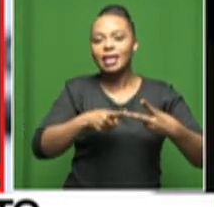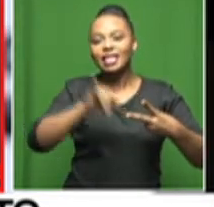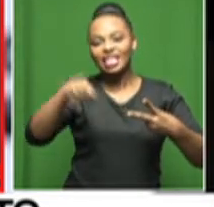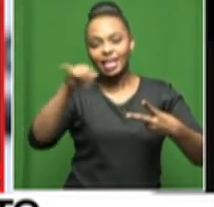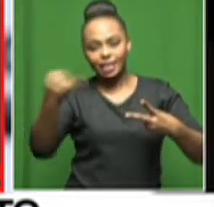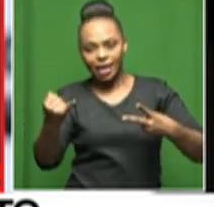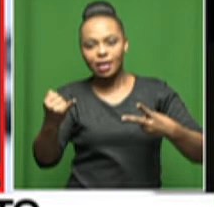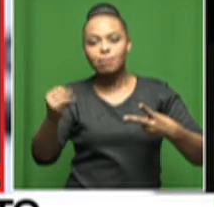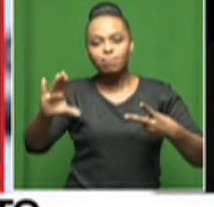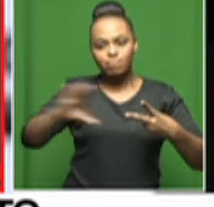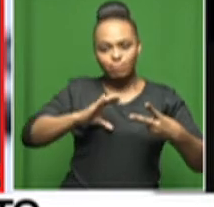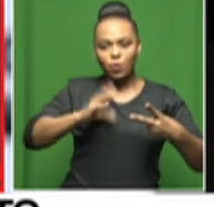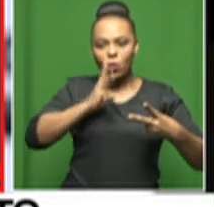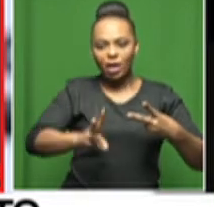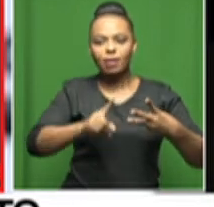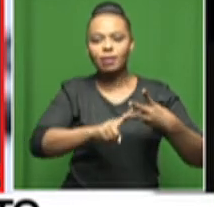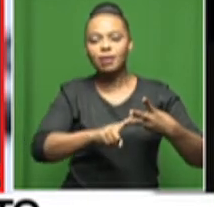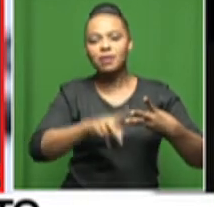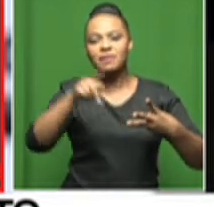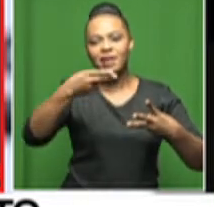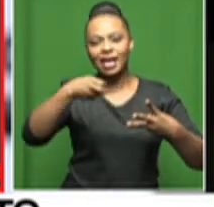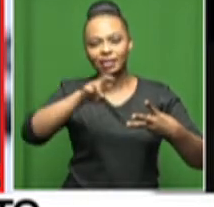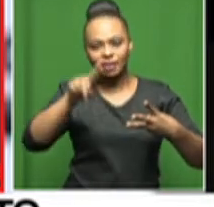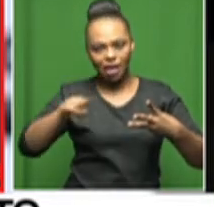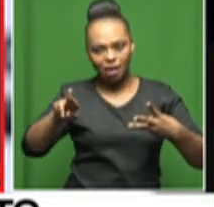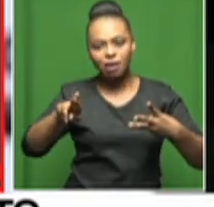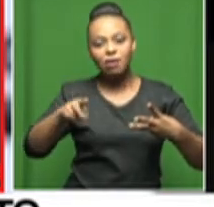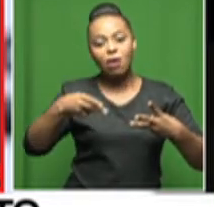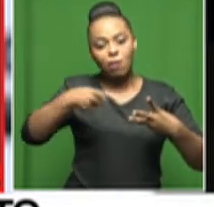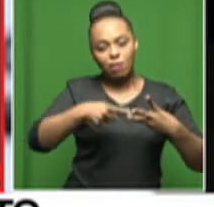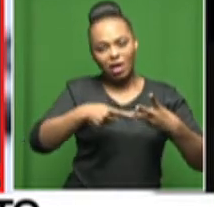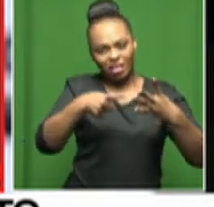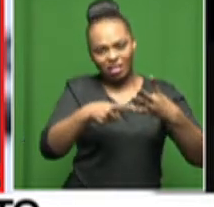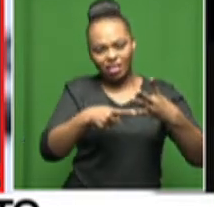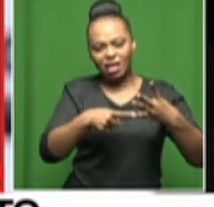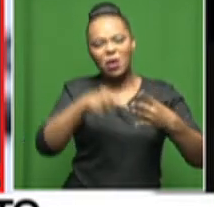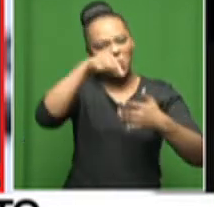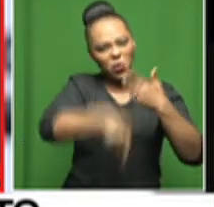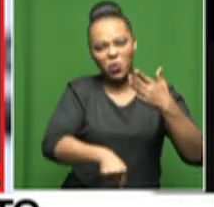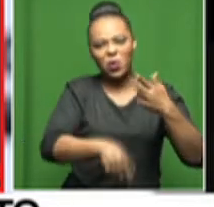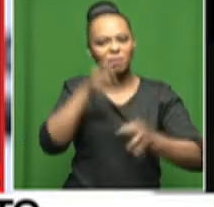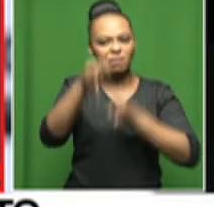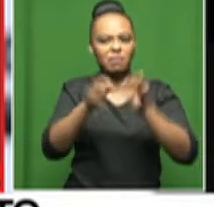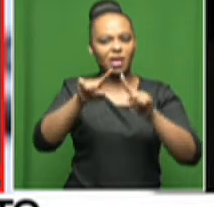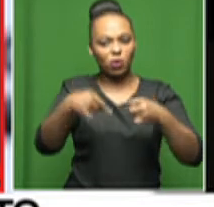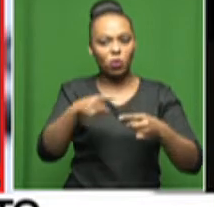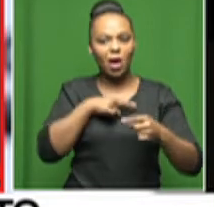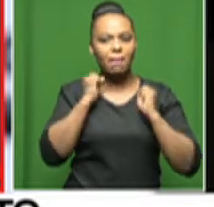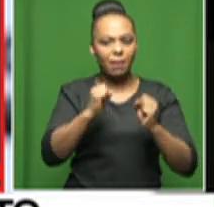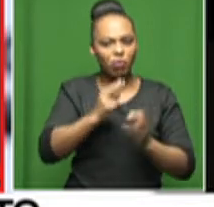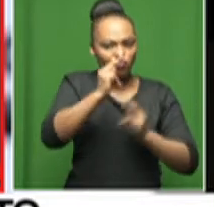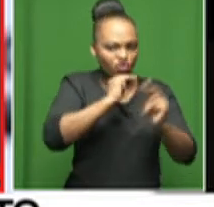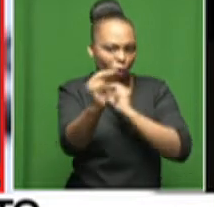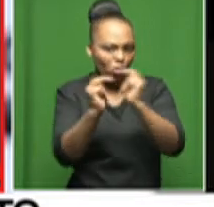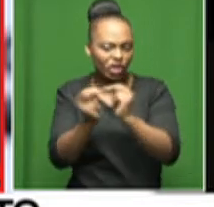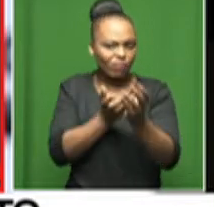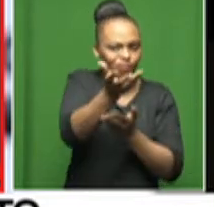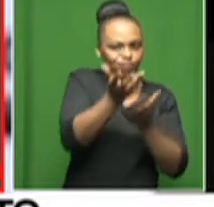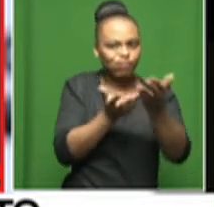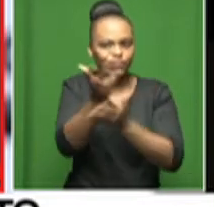J&J. We'll also have some from Pfizer. I will not give details because there's quite a lot of discussion and negotiation that